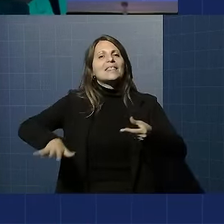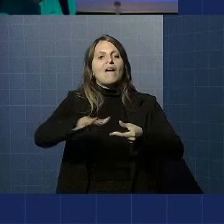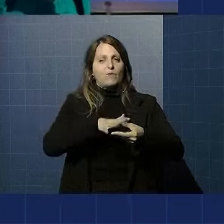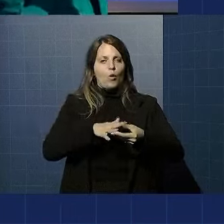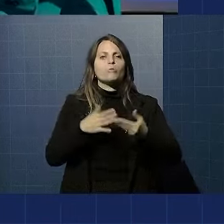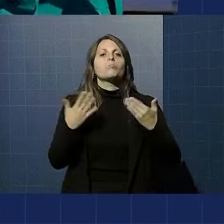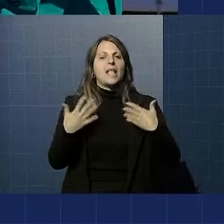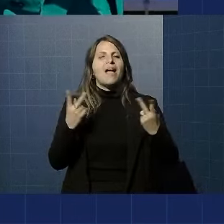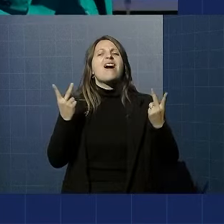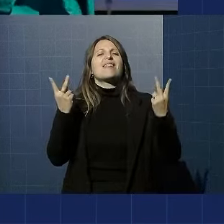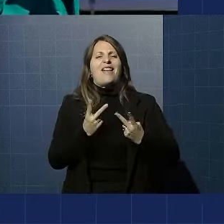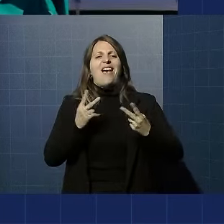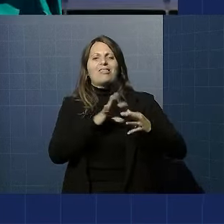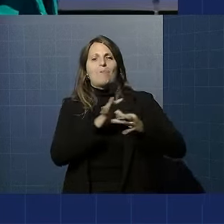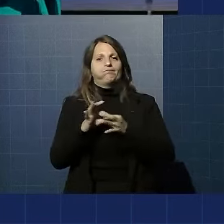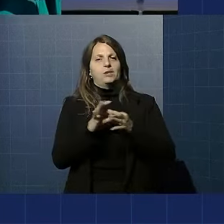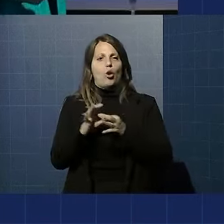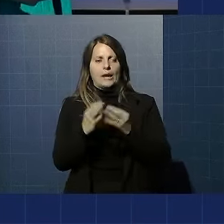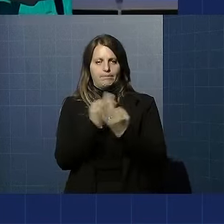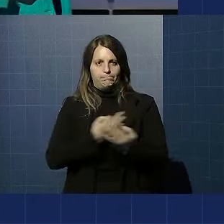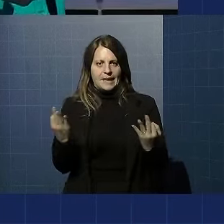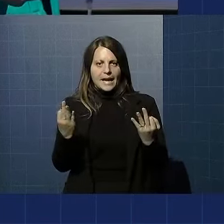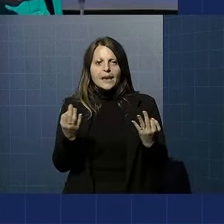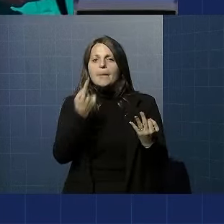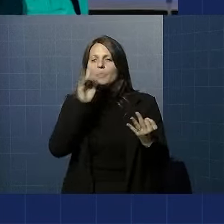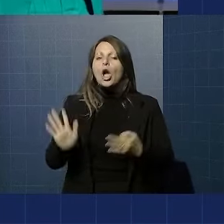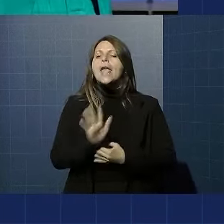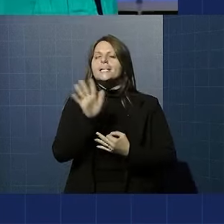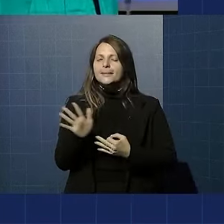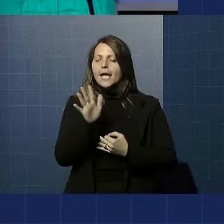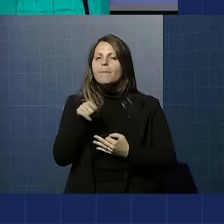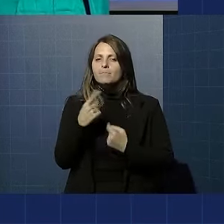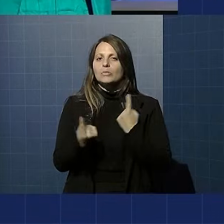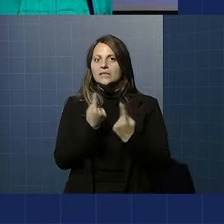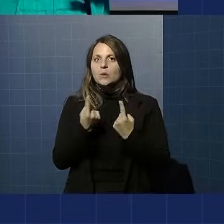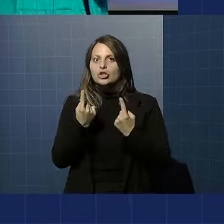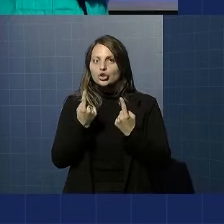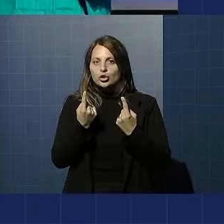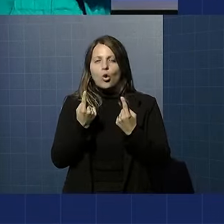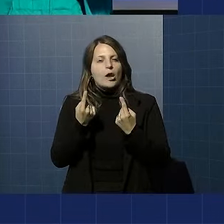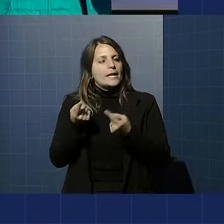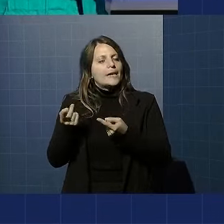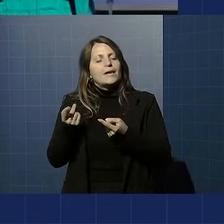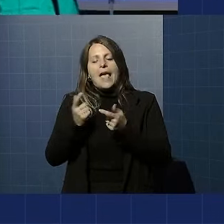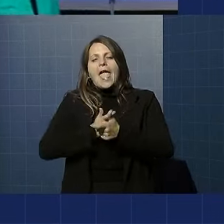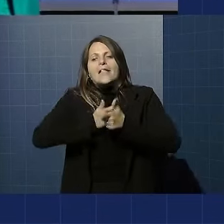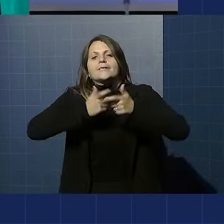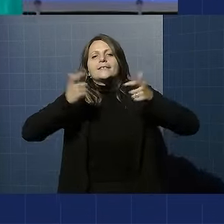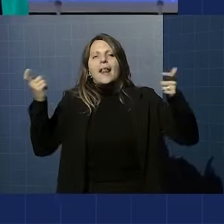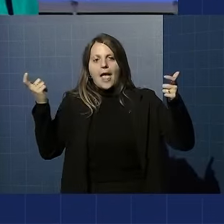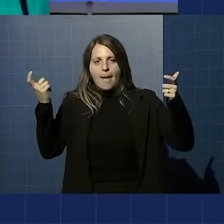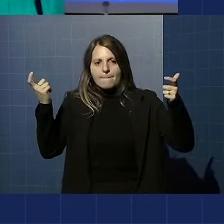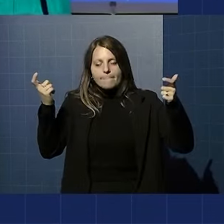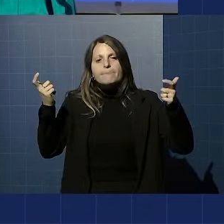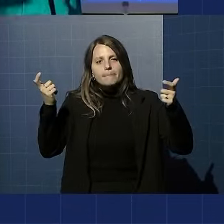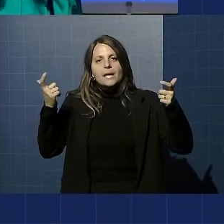biomedical research station at Concordia. It's owned by the French and the Italian polar institutes. They